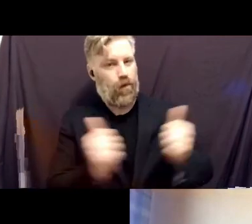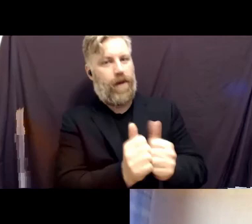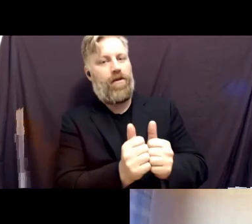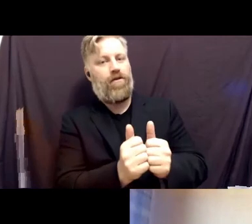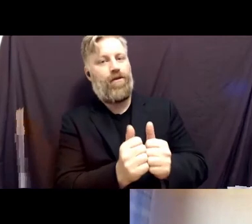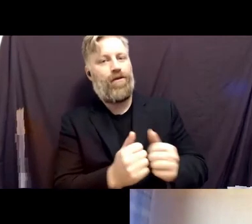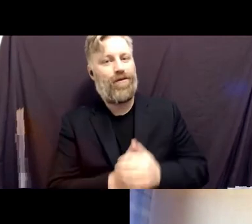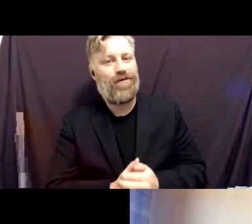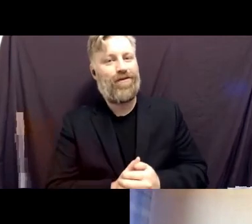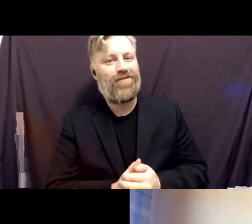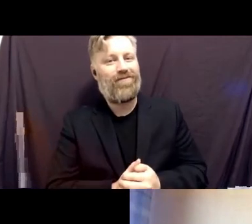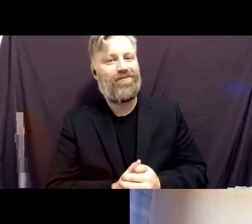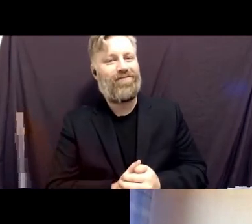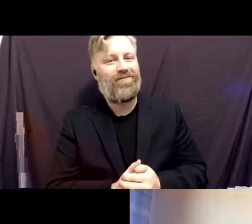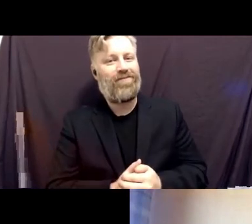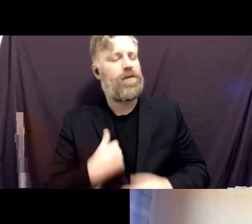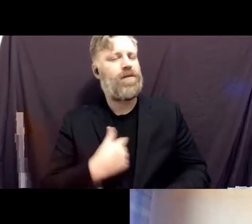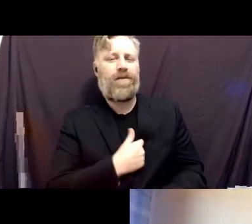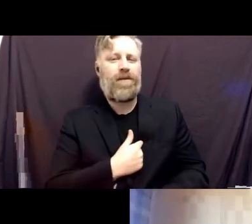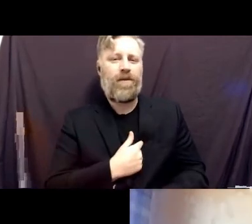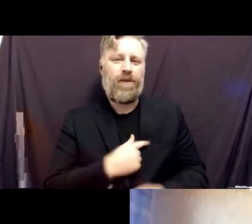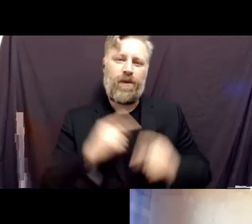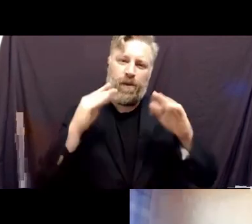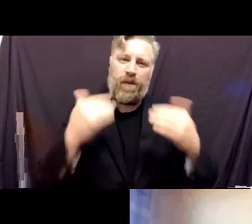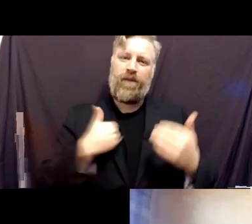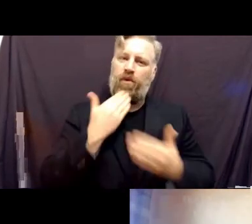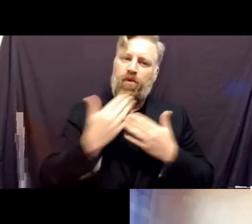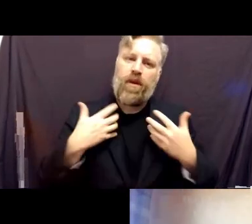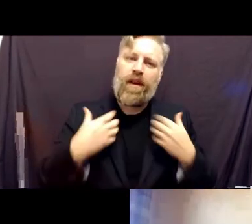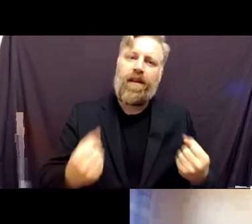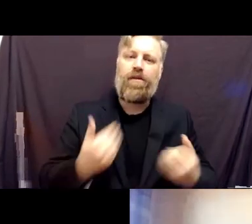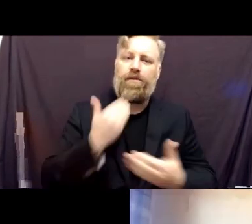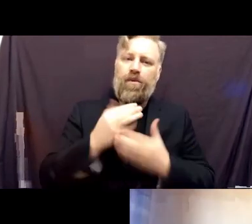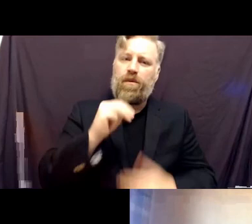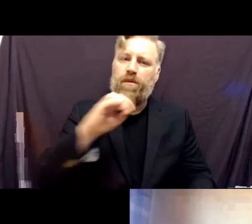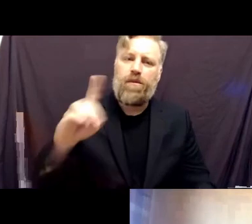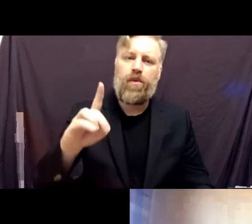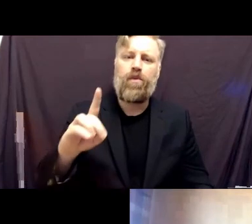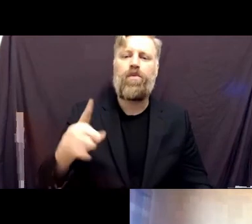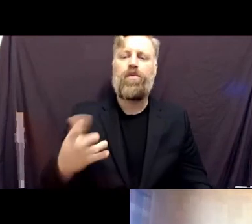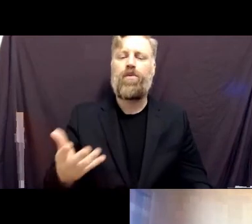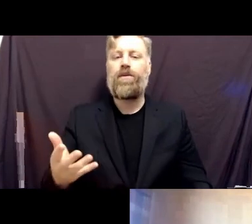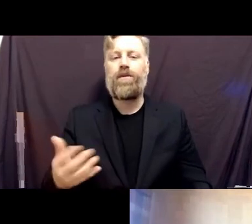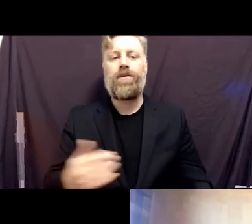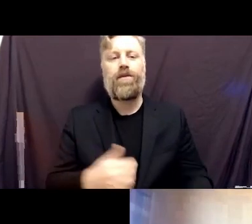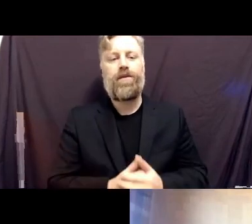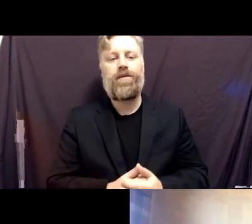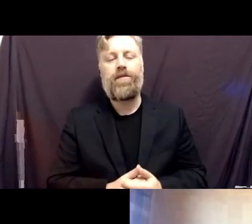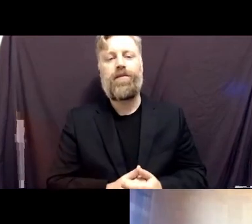wish you health and good mood. And I would love